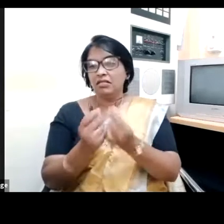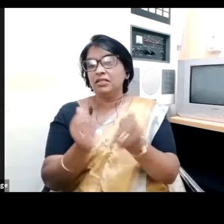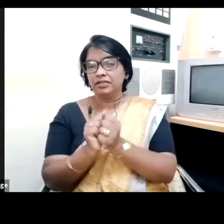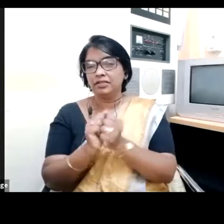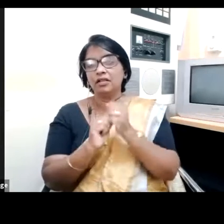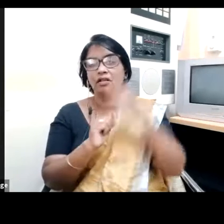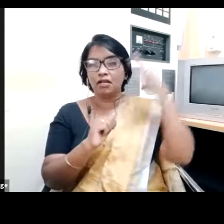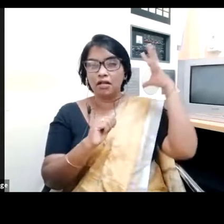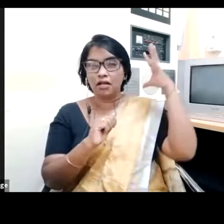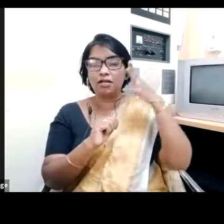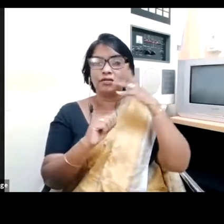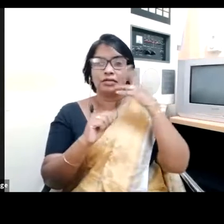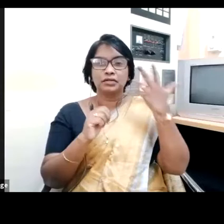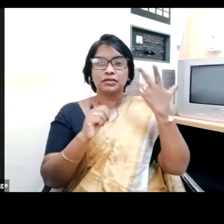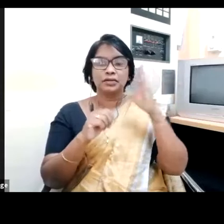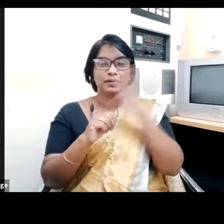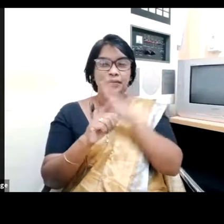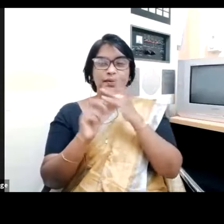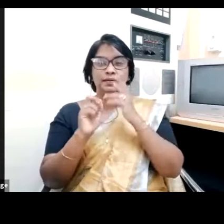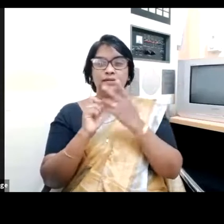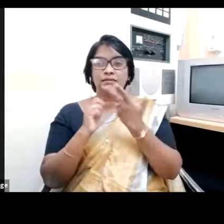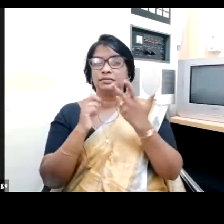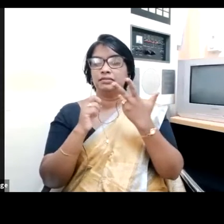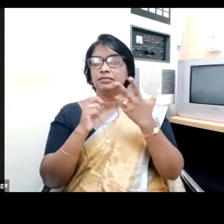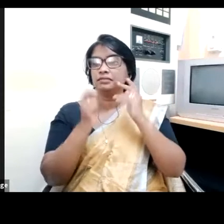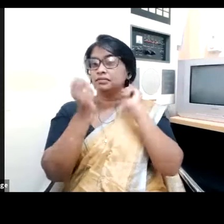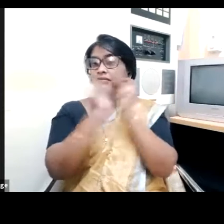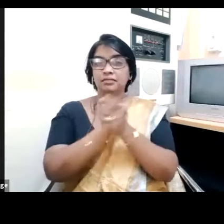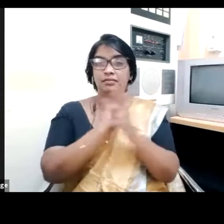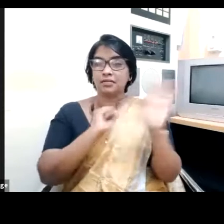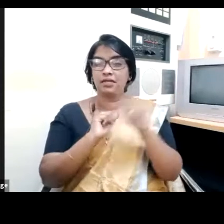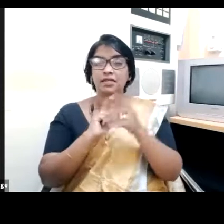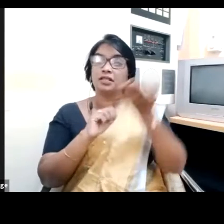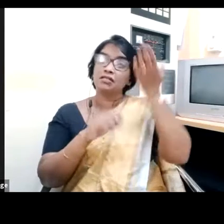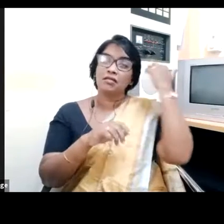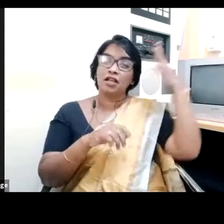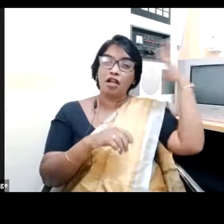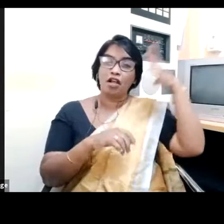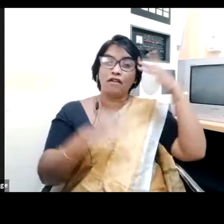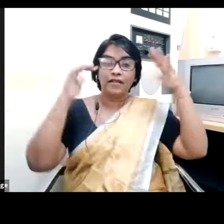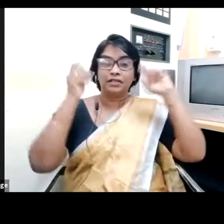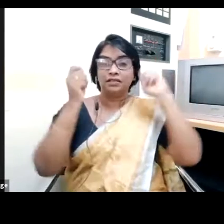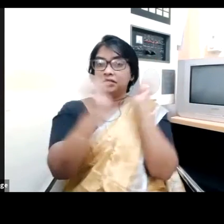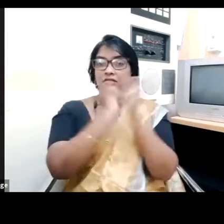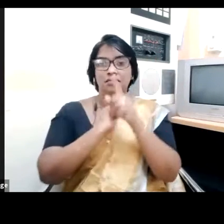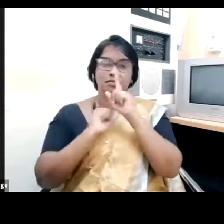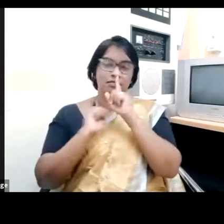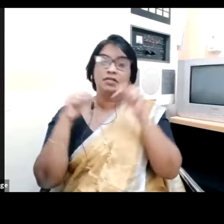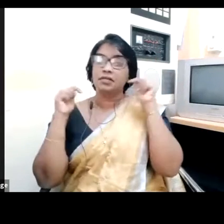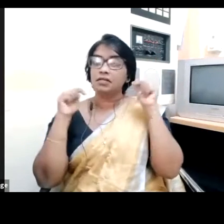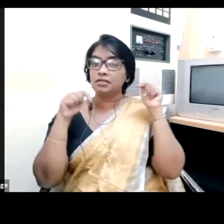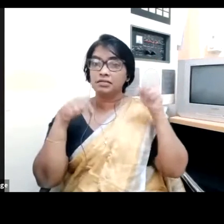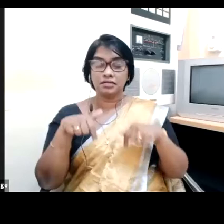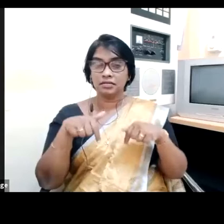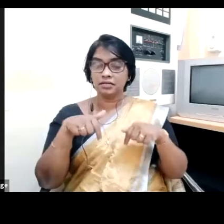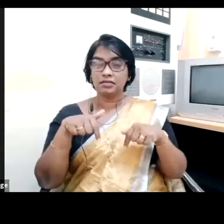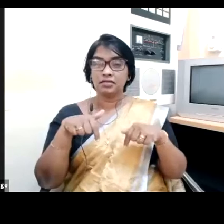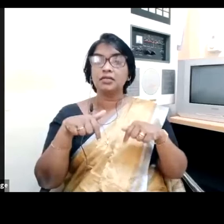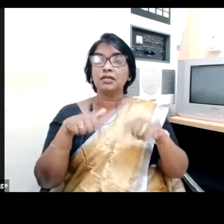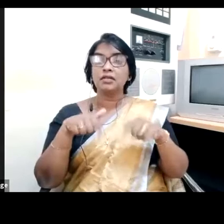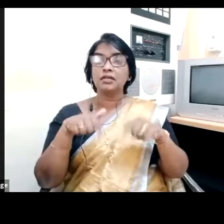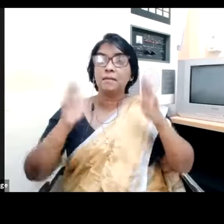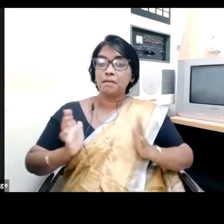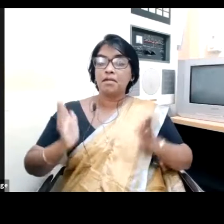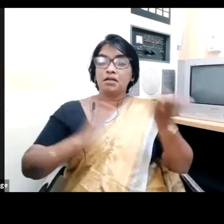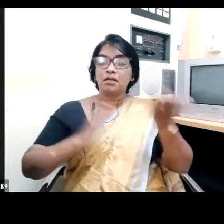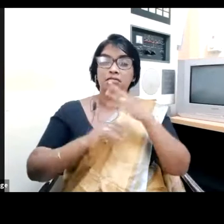about. This is now a code red for humanity and a climate emergency. We are all keeping our eyes and ears